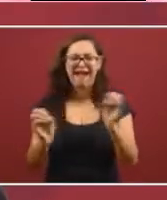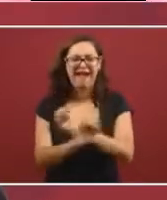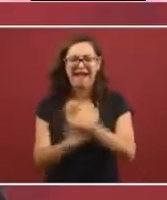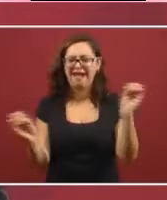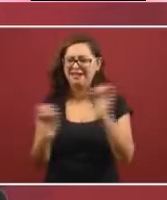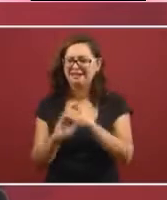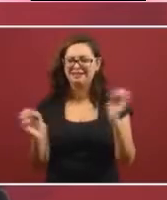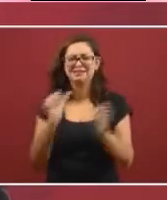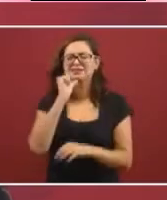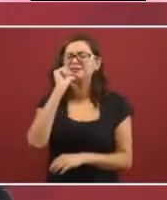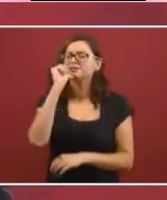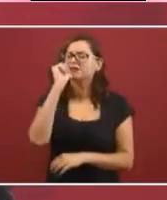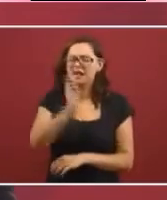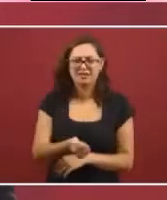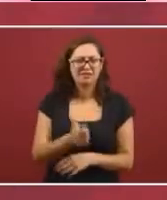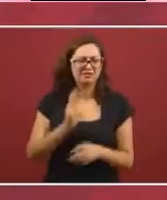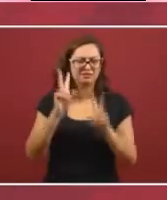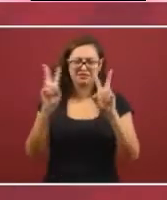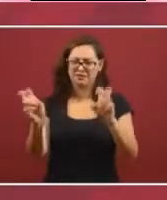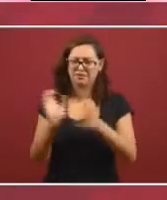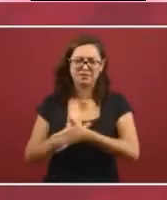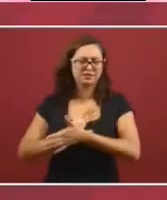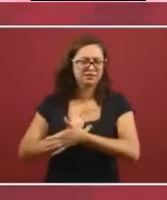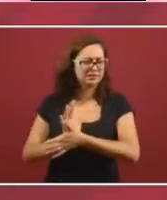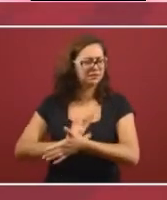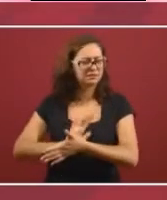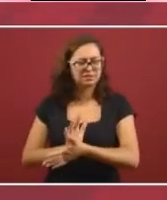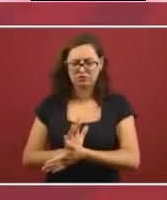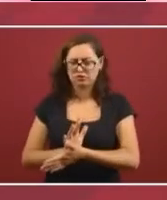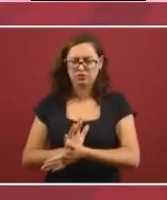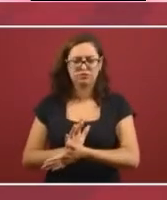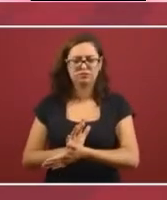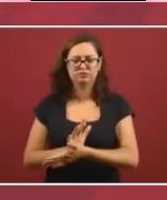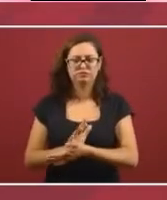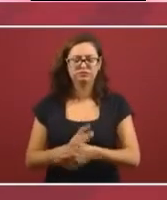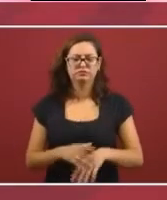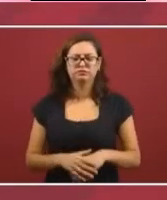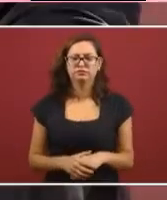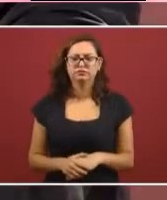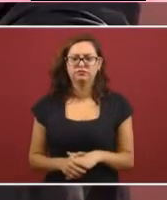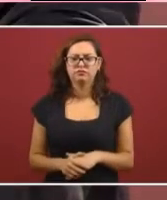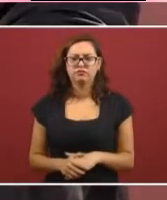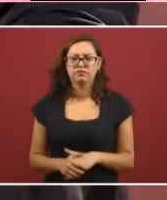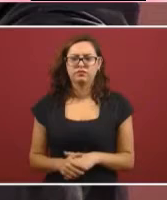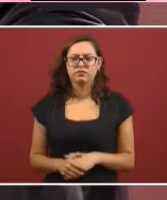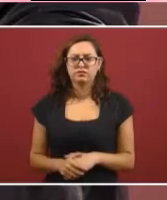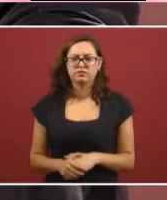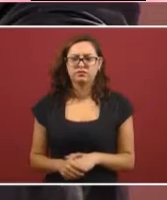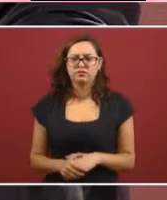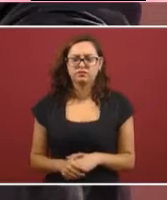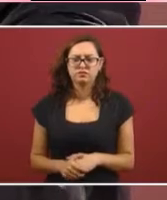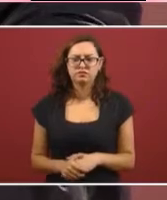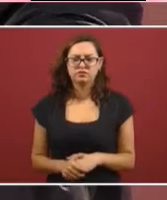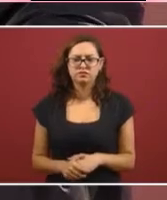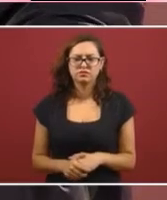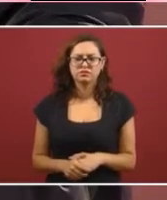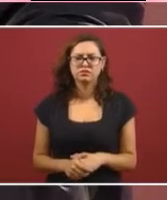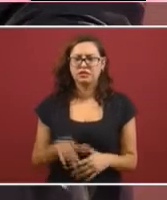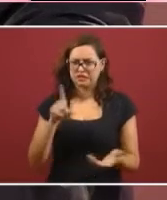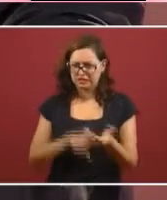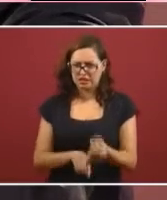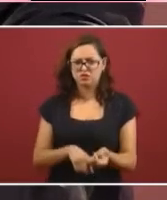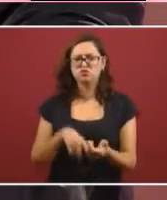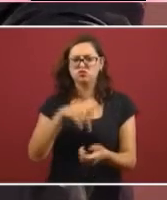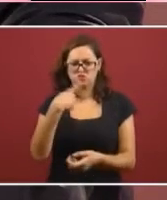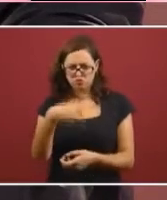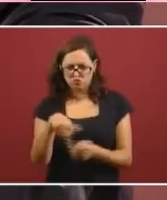Tienen programas. They do have programs. Programa, they have a program importante. That's